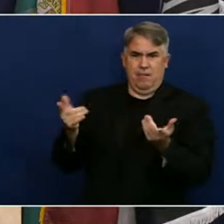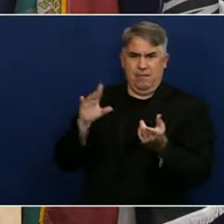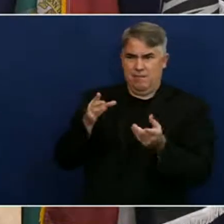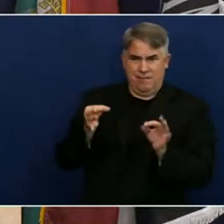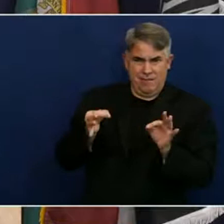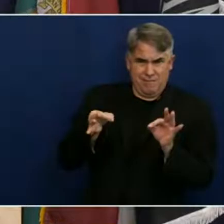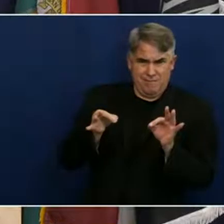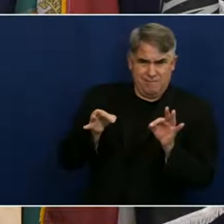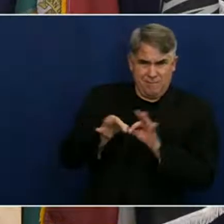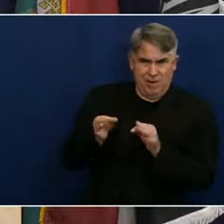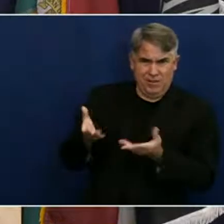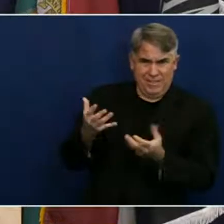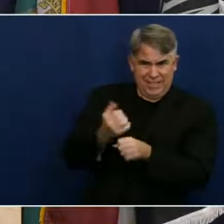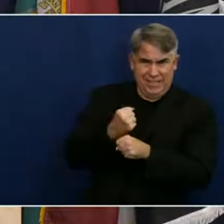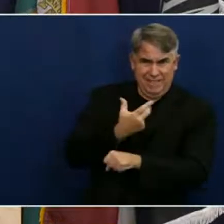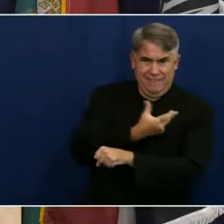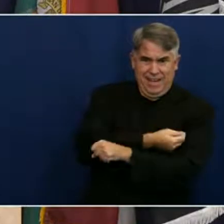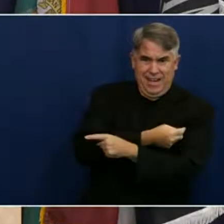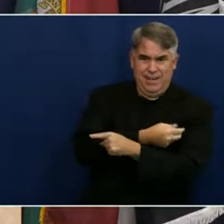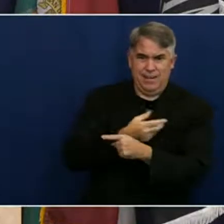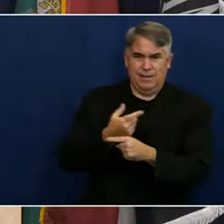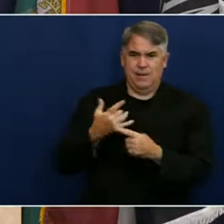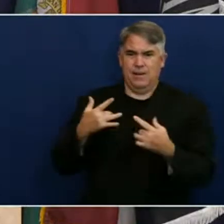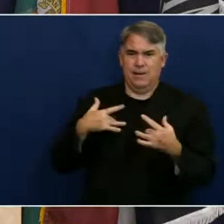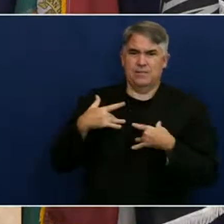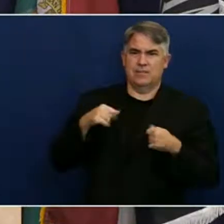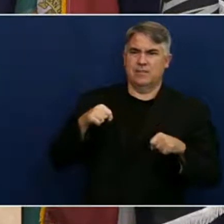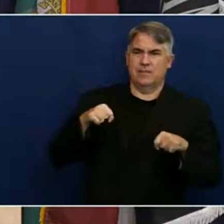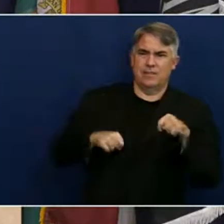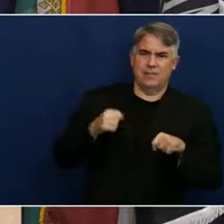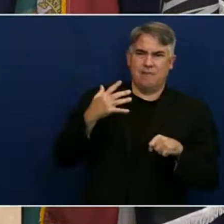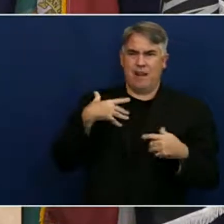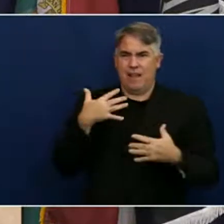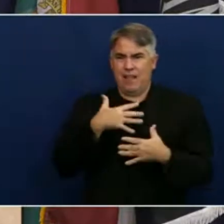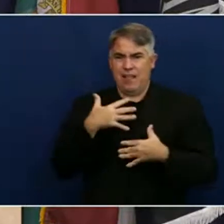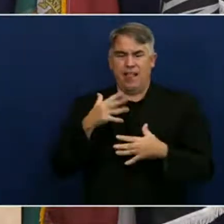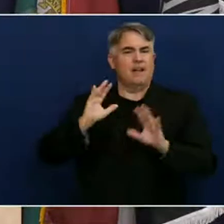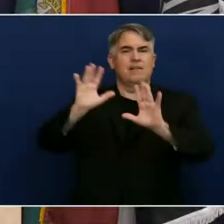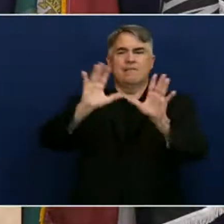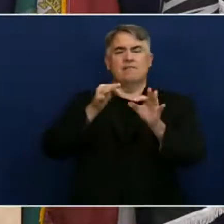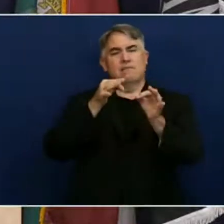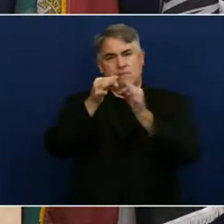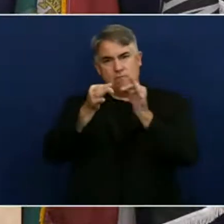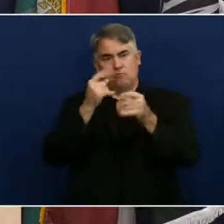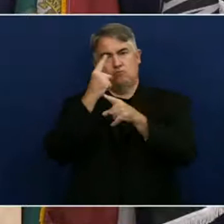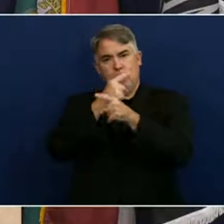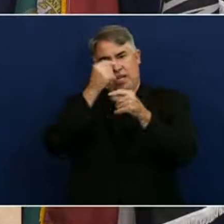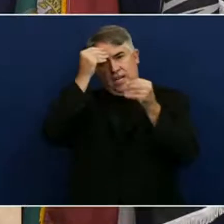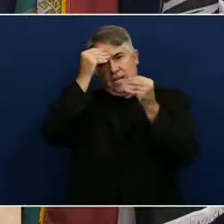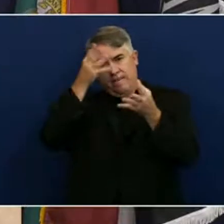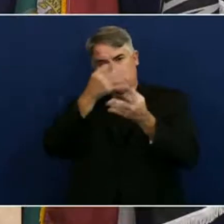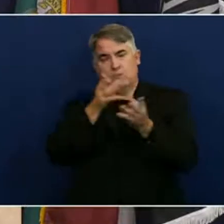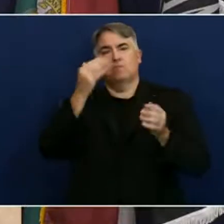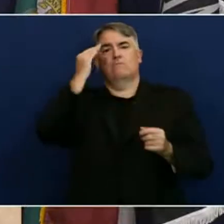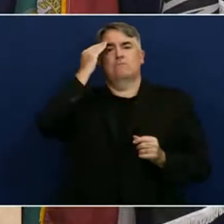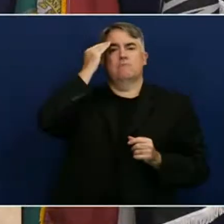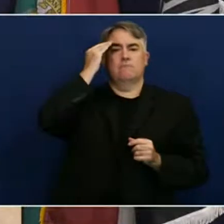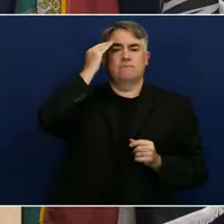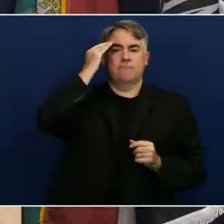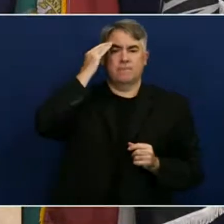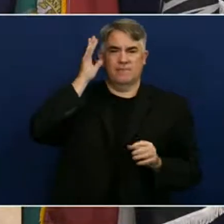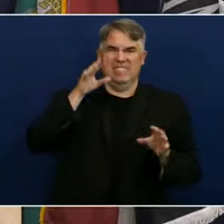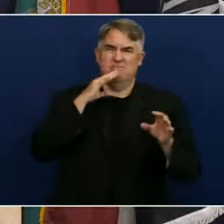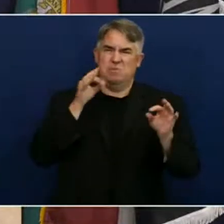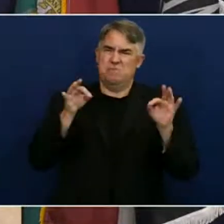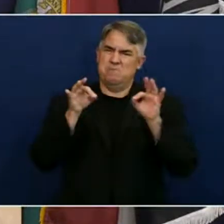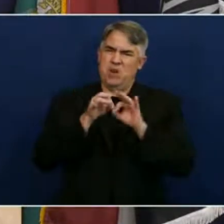Diegans who may have concerns or questions or hesitancy. And we think that is the most appropriate response and the best